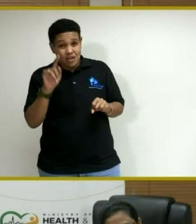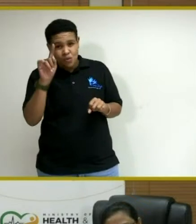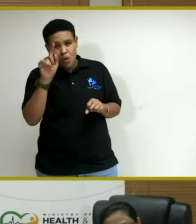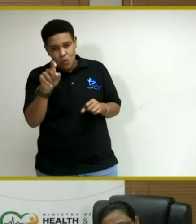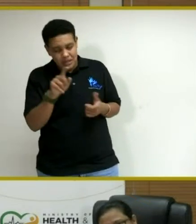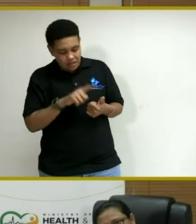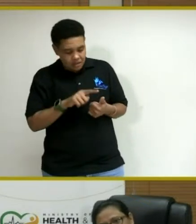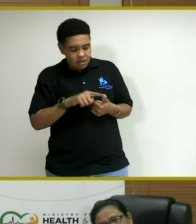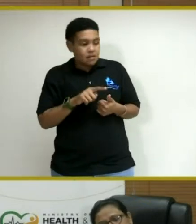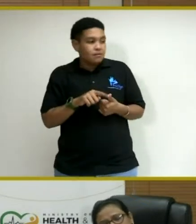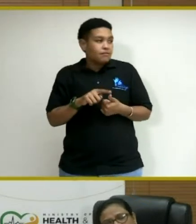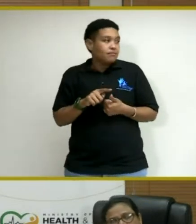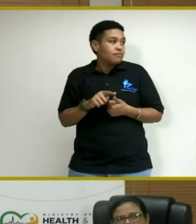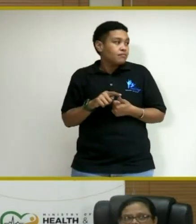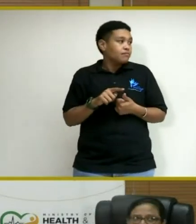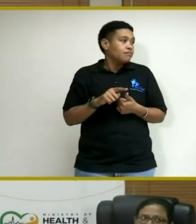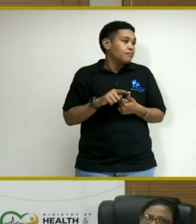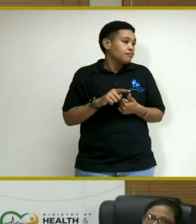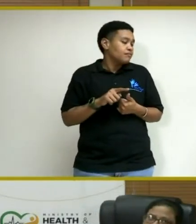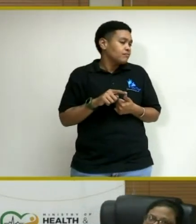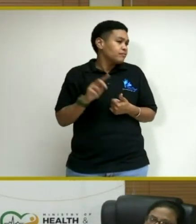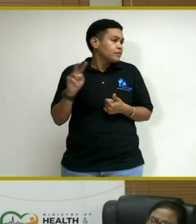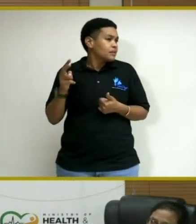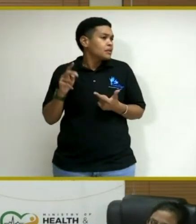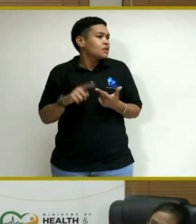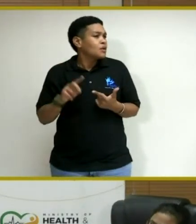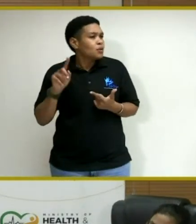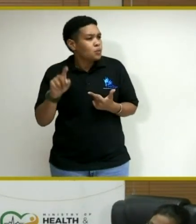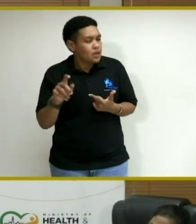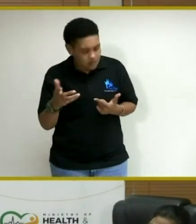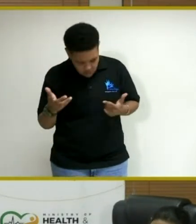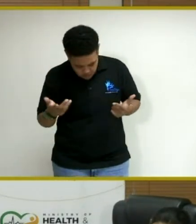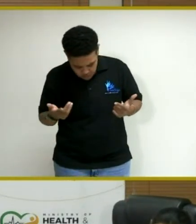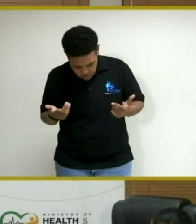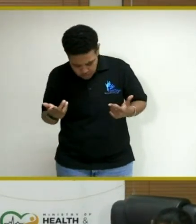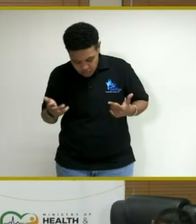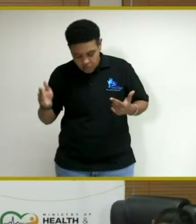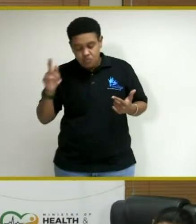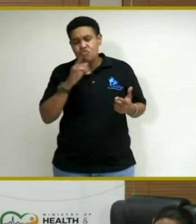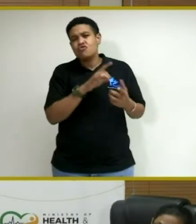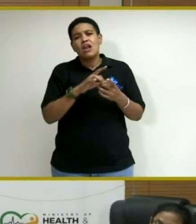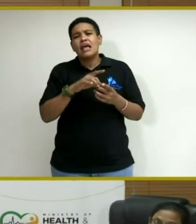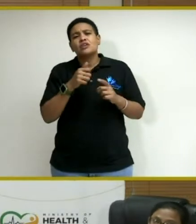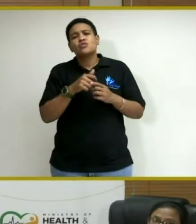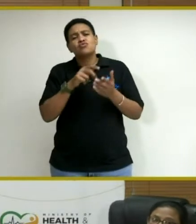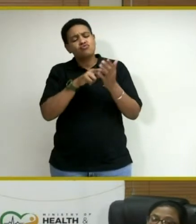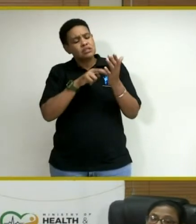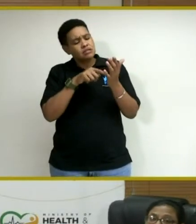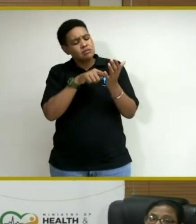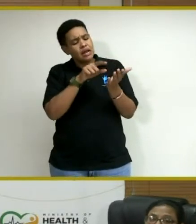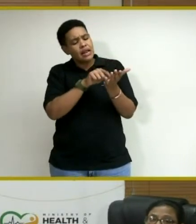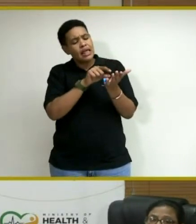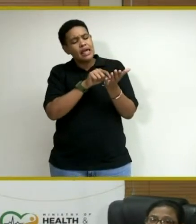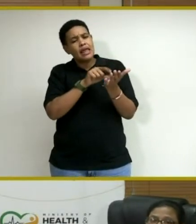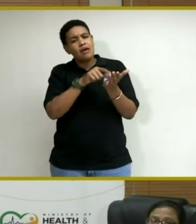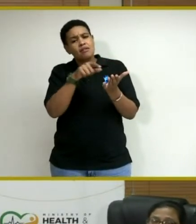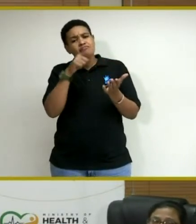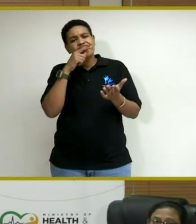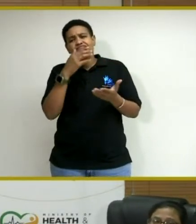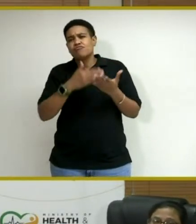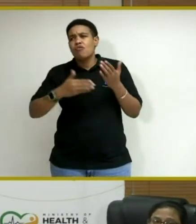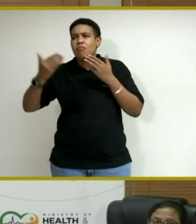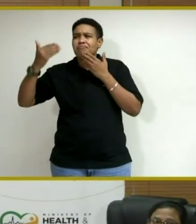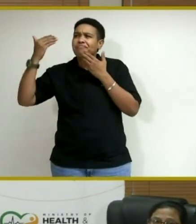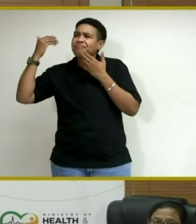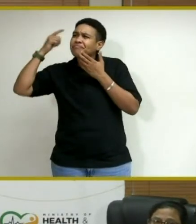question. And the second question is related to an article I saw, Gleaner, I